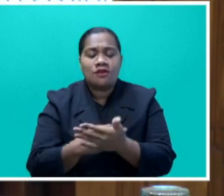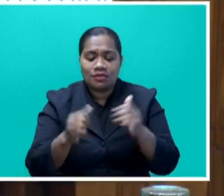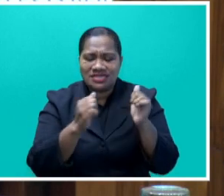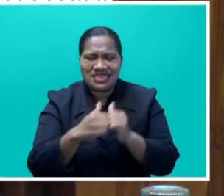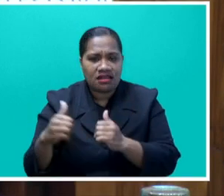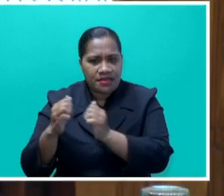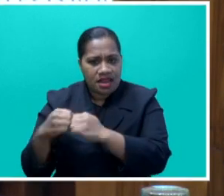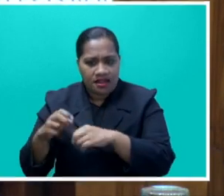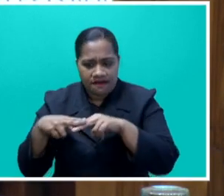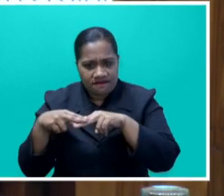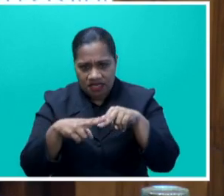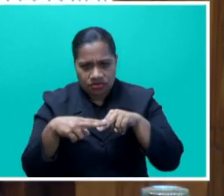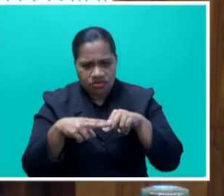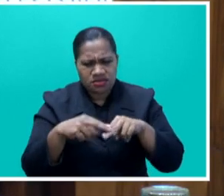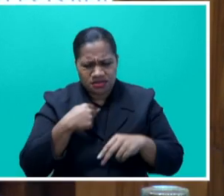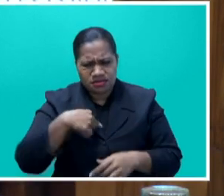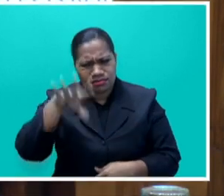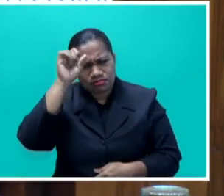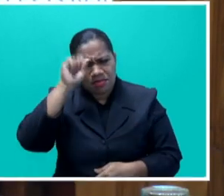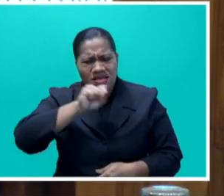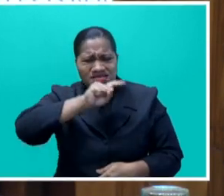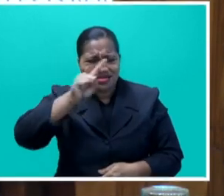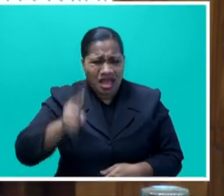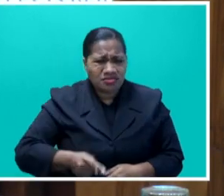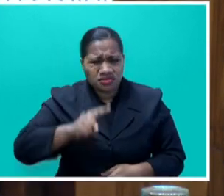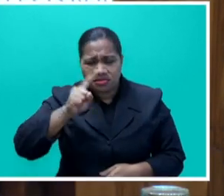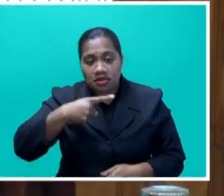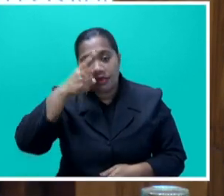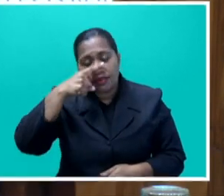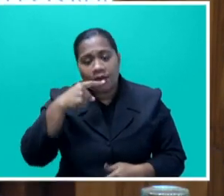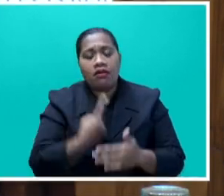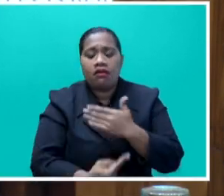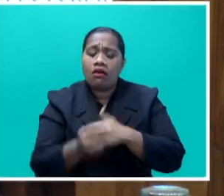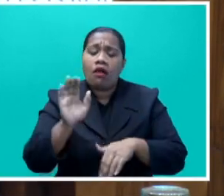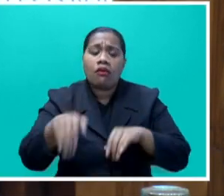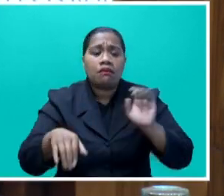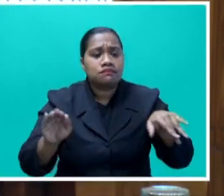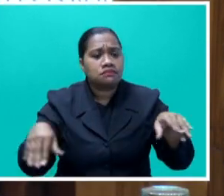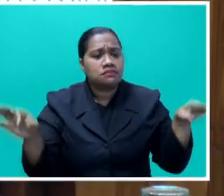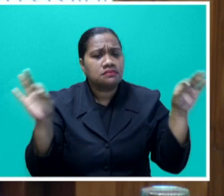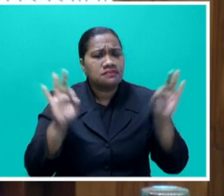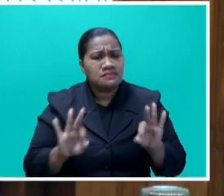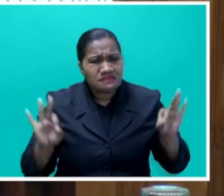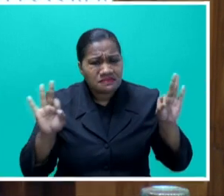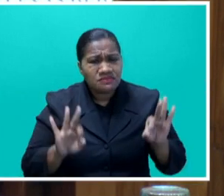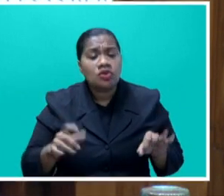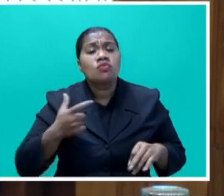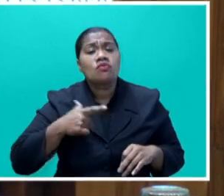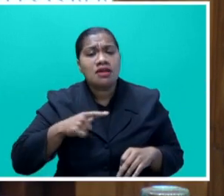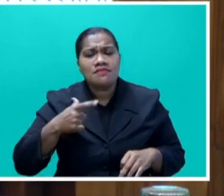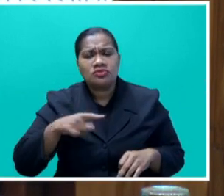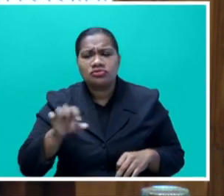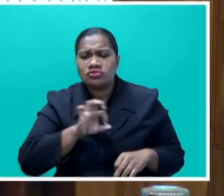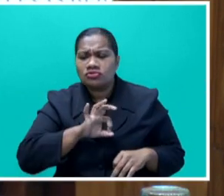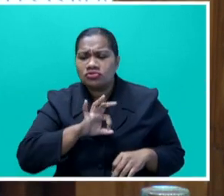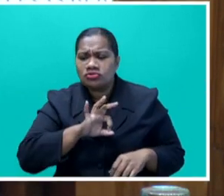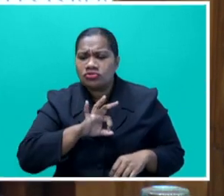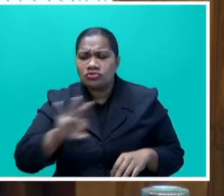remember thousands of our people were made homeless with the non-renewal of sugarcane